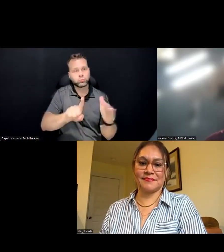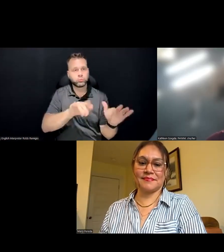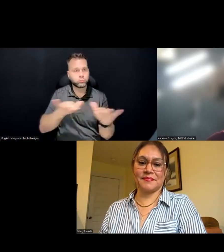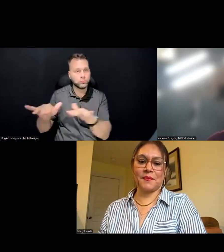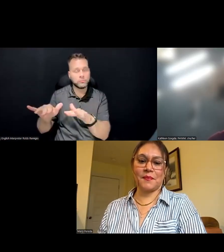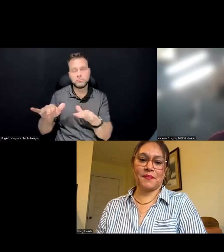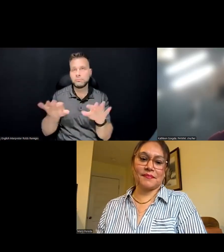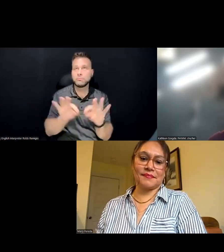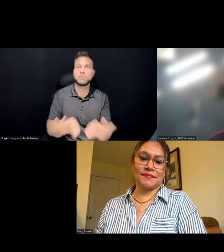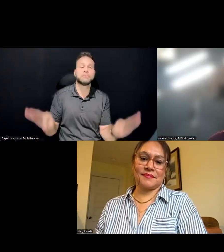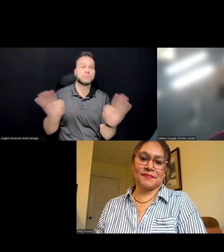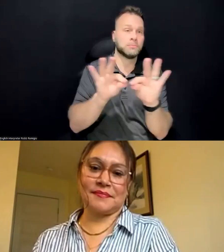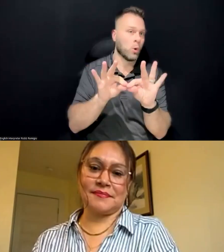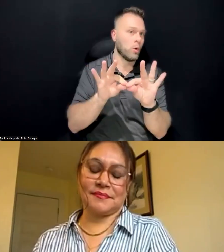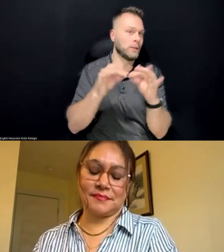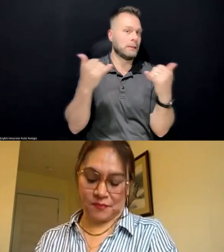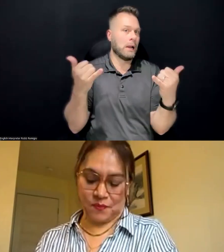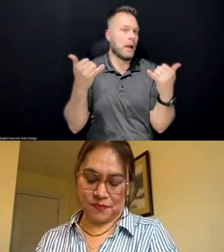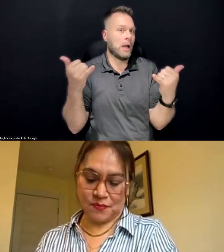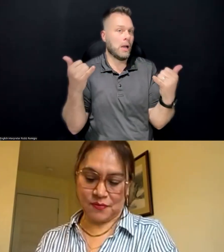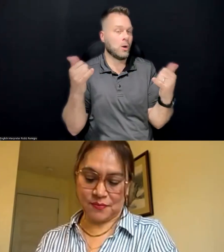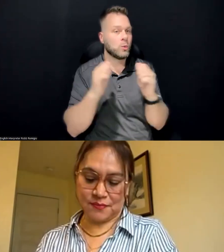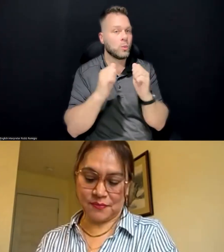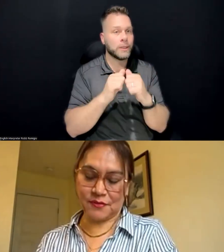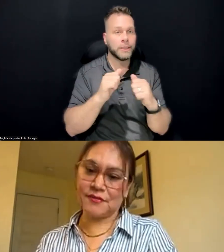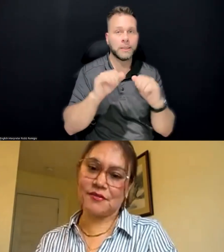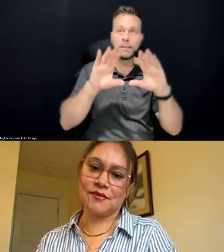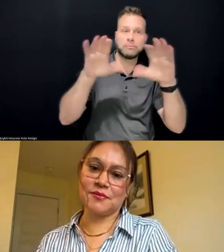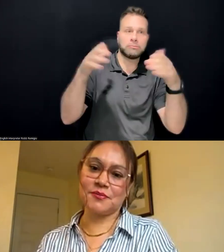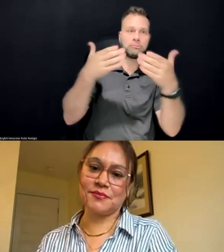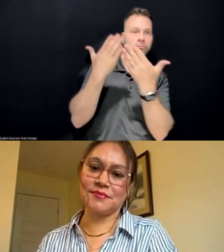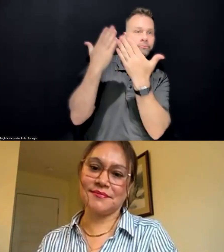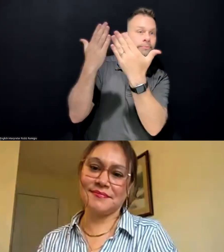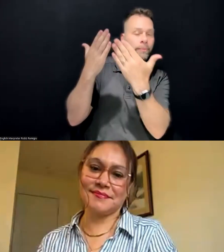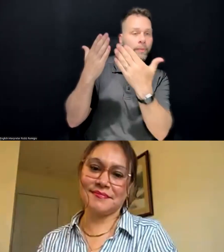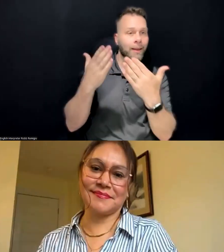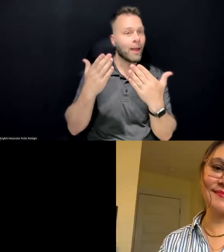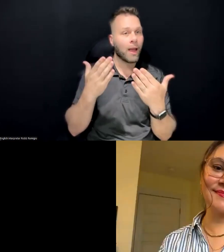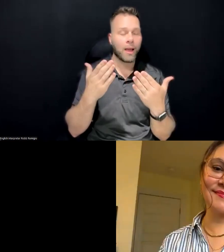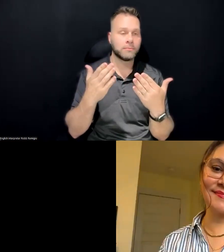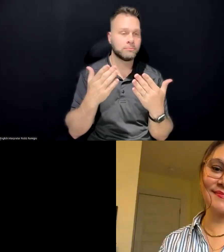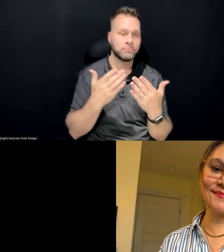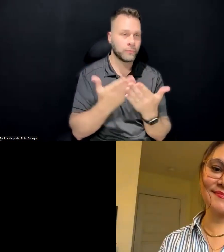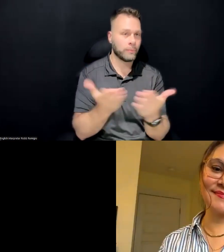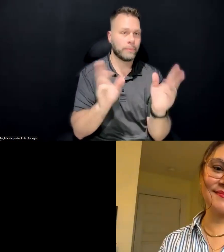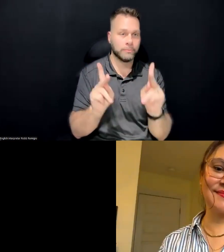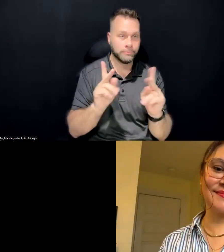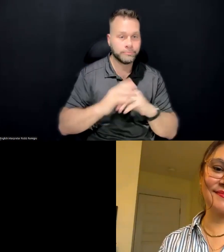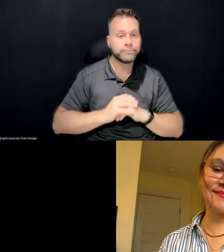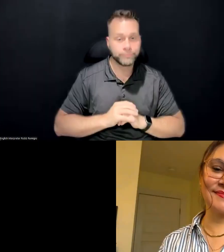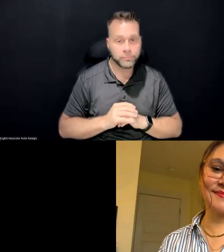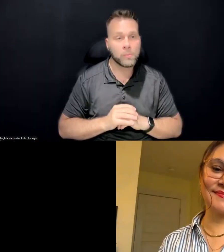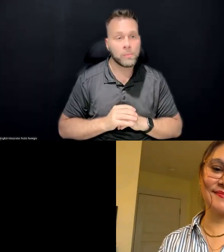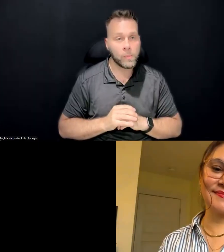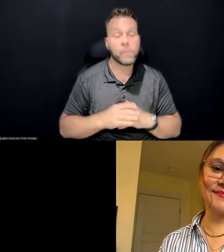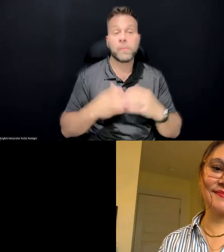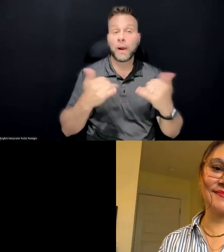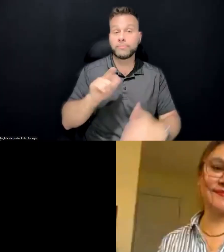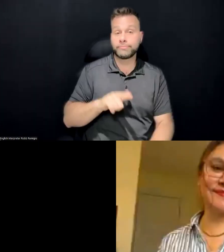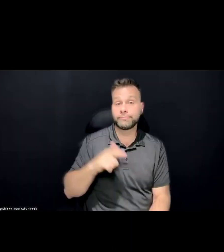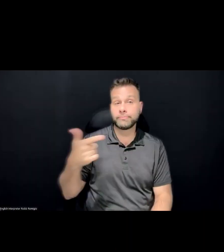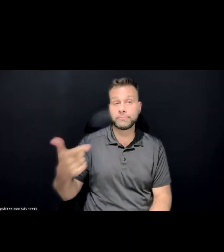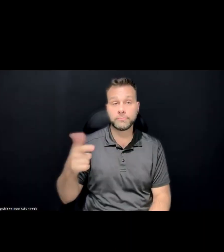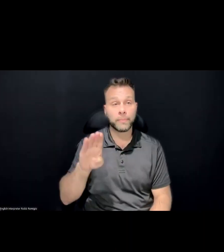this time in particular and in general. So now I'm going to turn it over to my colleague, Barry Keppert